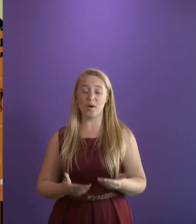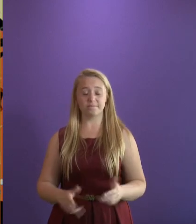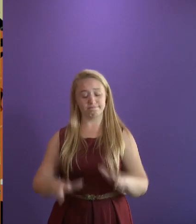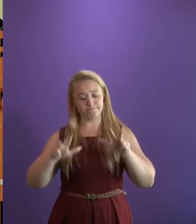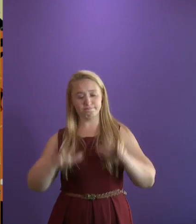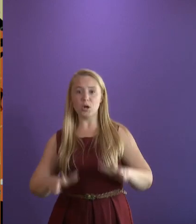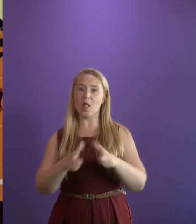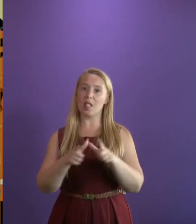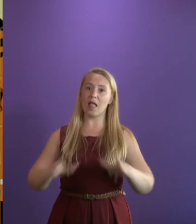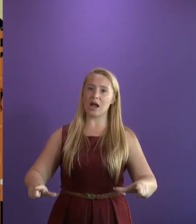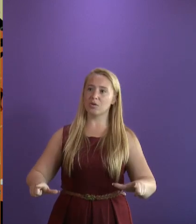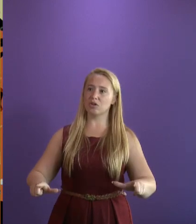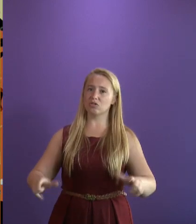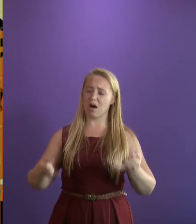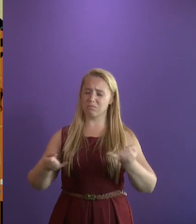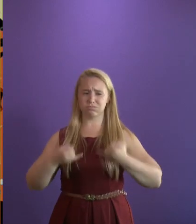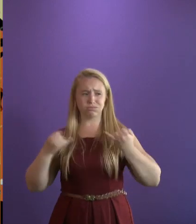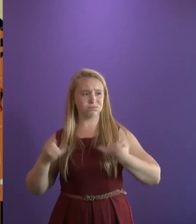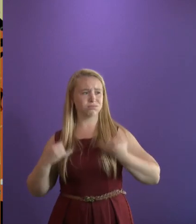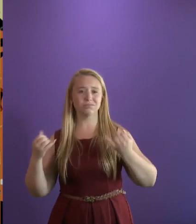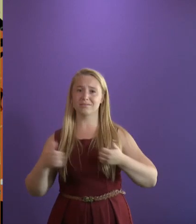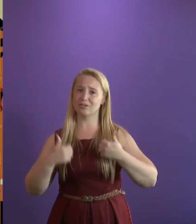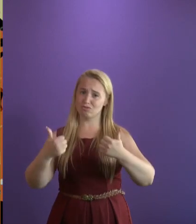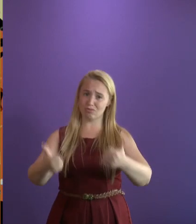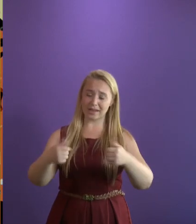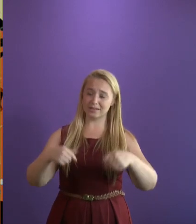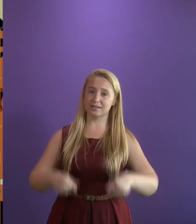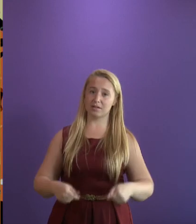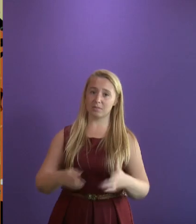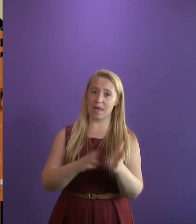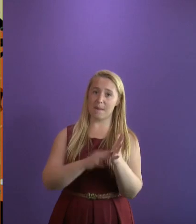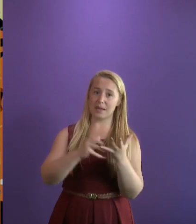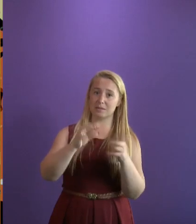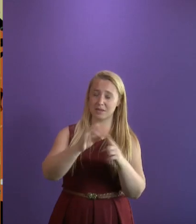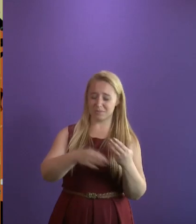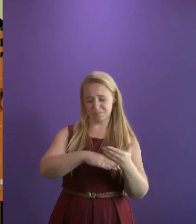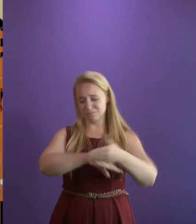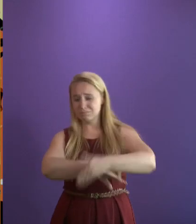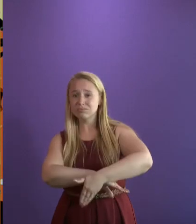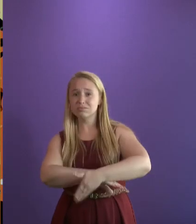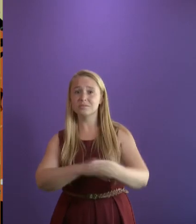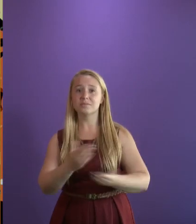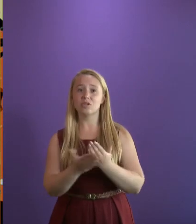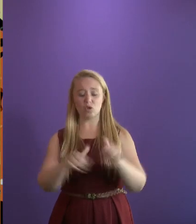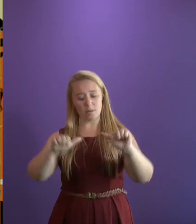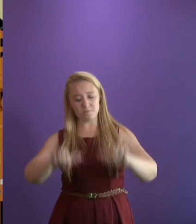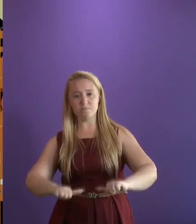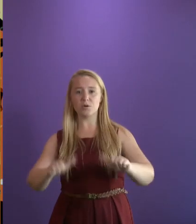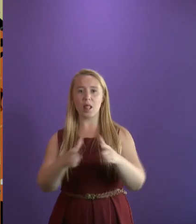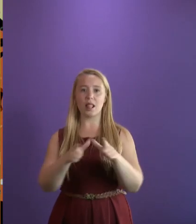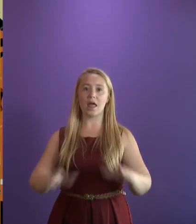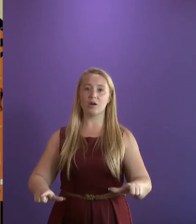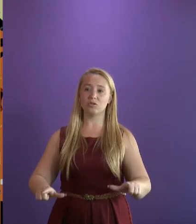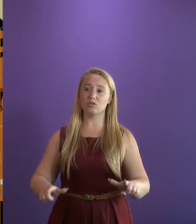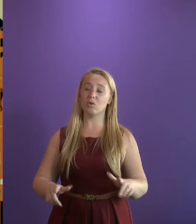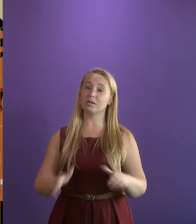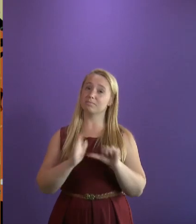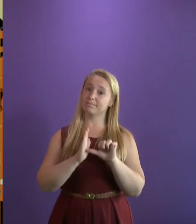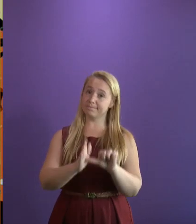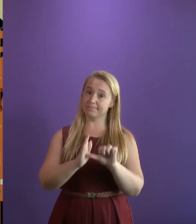language. I'm really pleased that we did that in our Parliament. Hard work by some MSPs. And it is challenging. We haven't